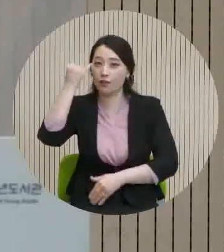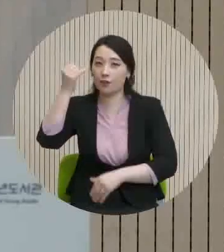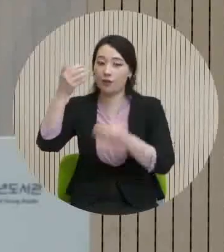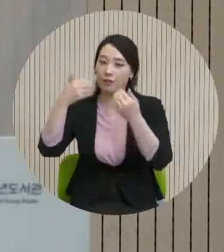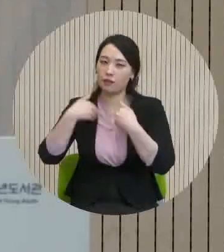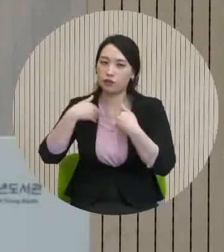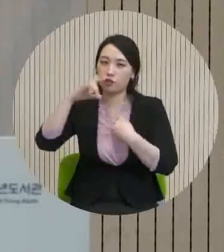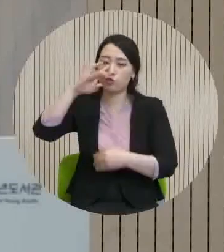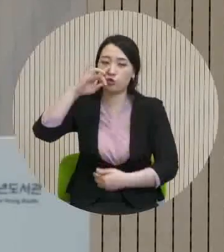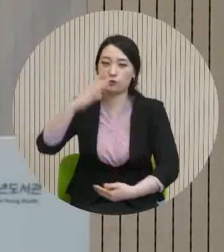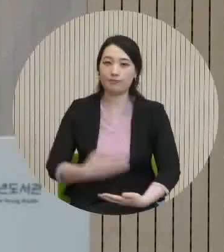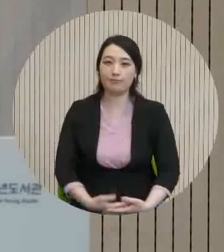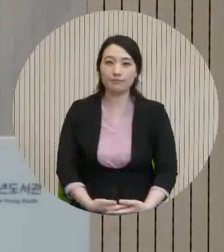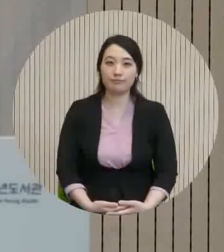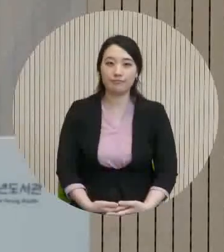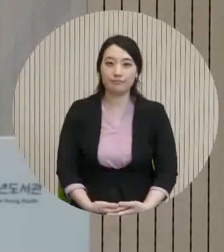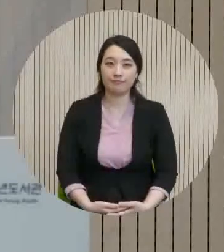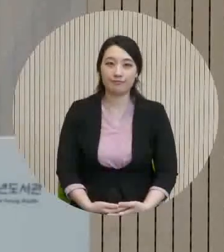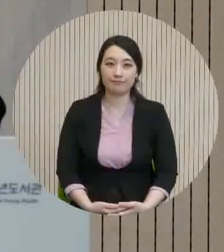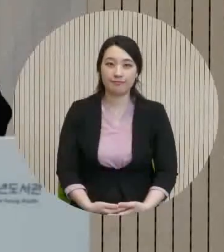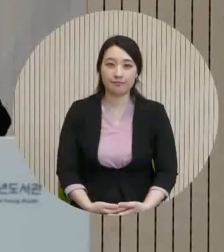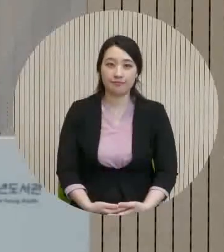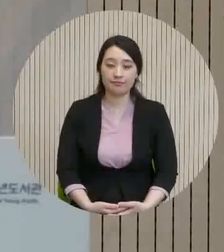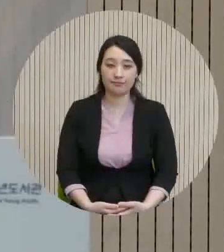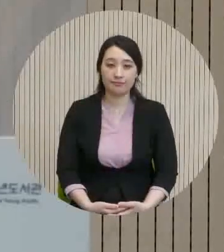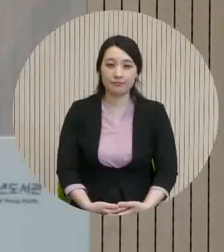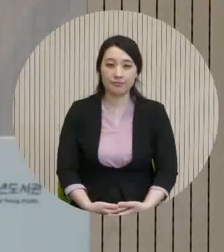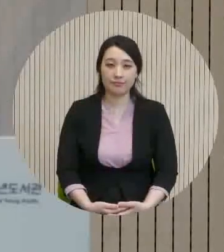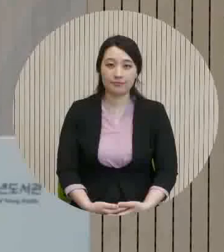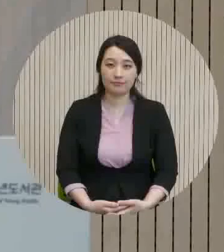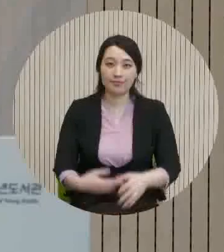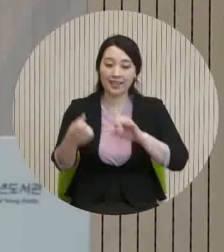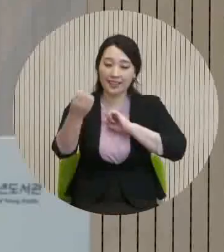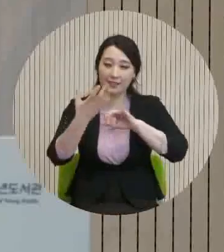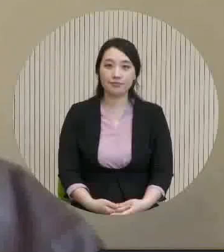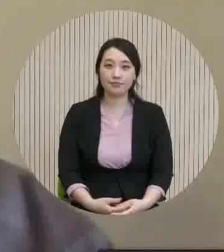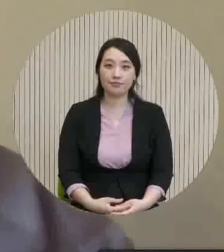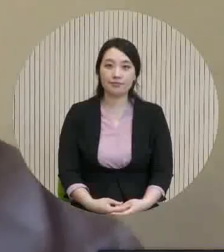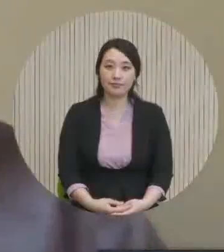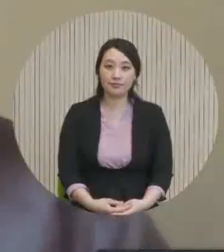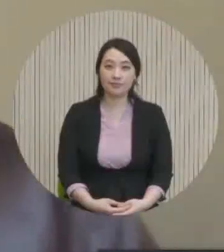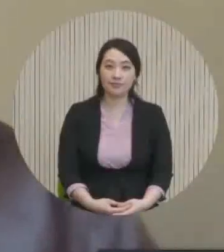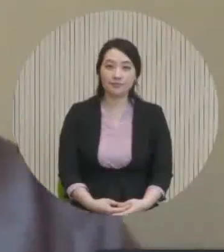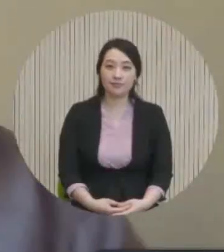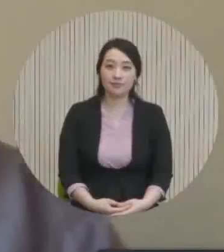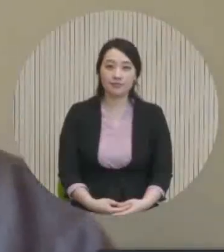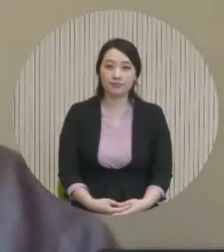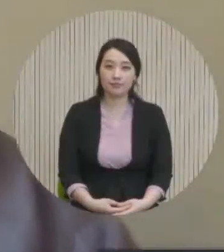Where did you get this information? What is the source of this information for the workshop?